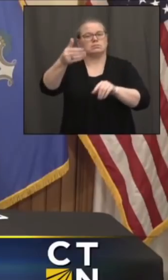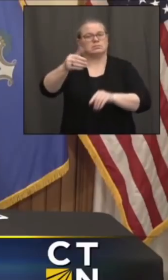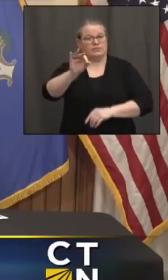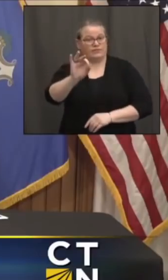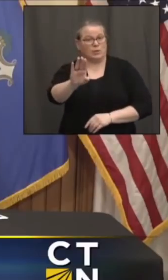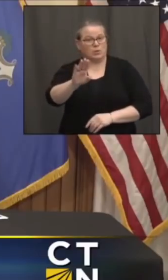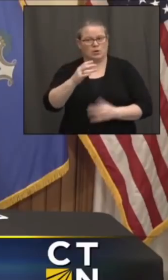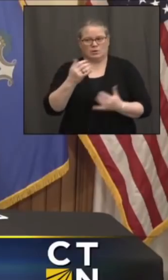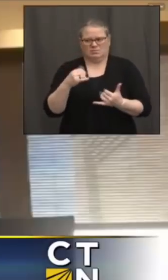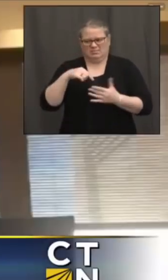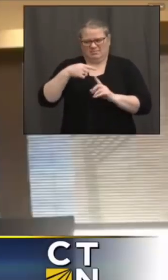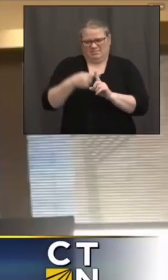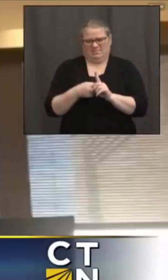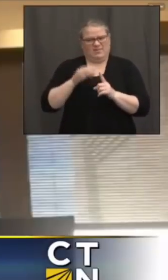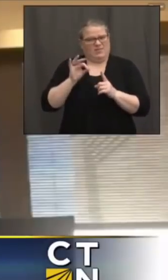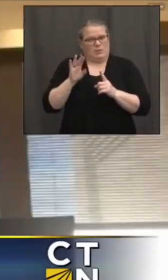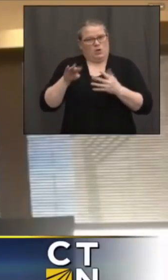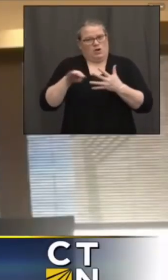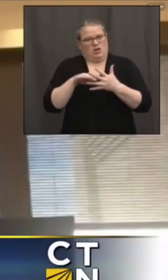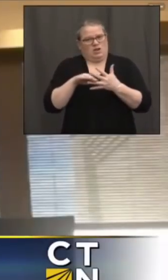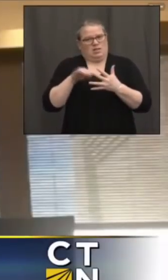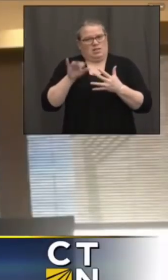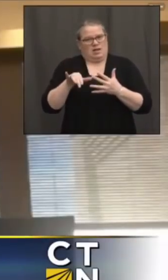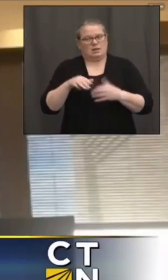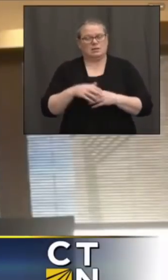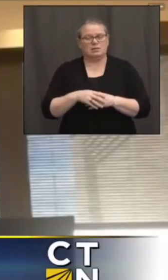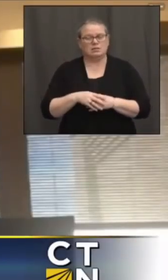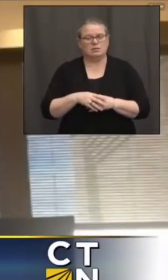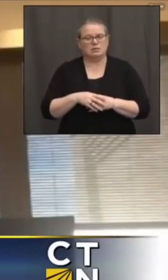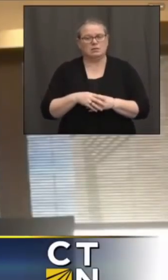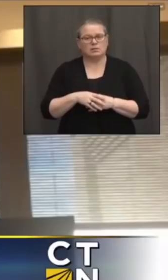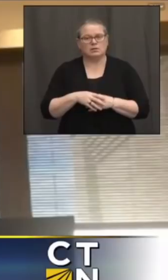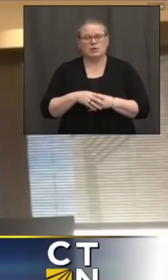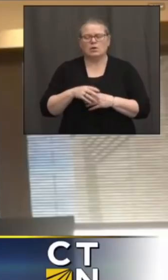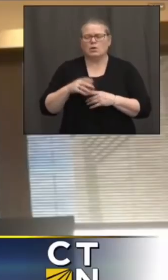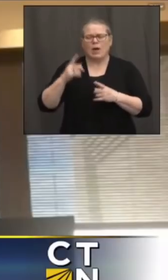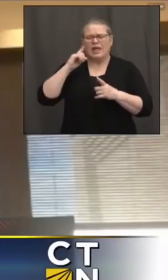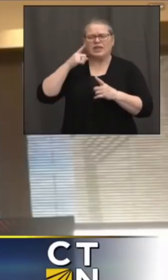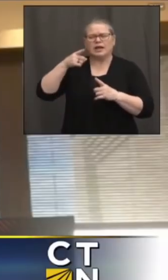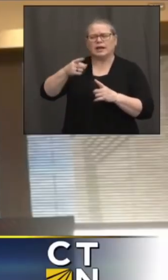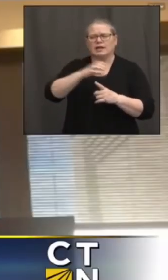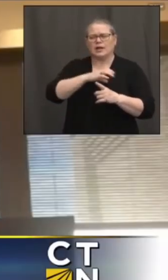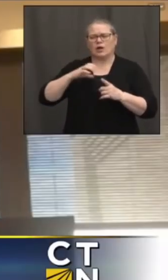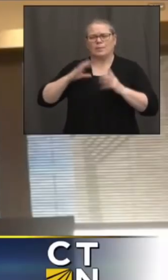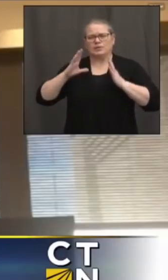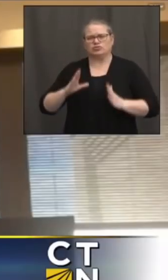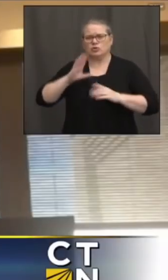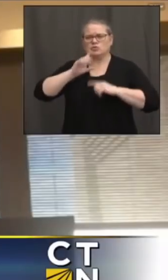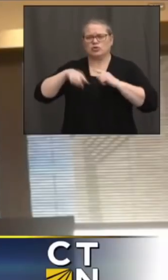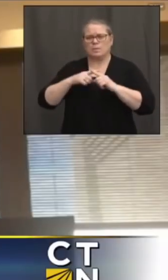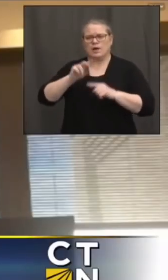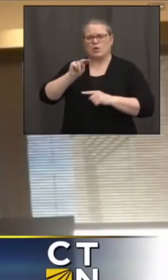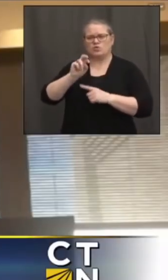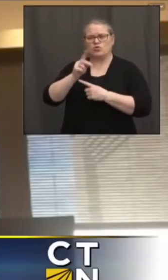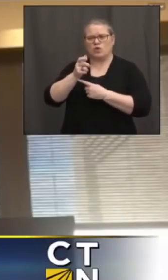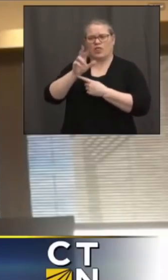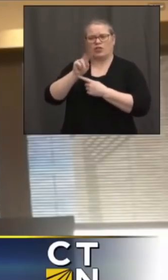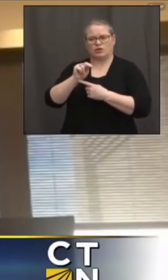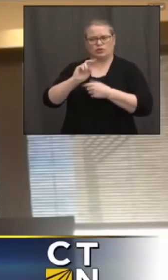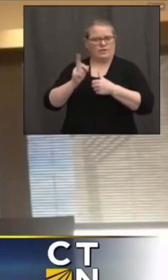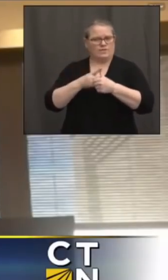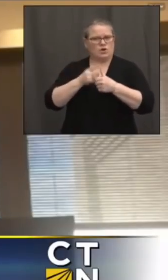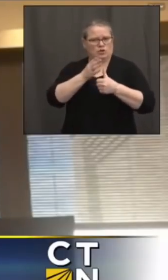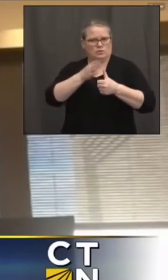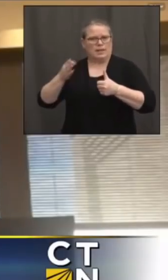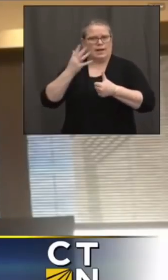No, he was likely referring to the first closure, which was Northern. And after we have a process that we follow